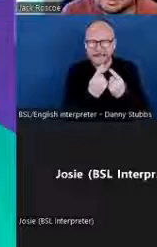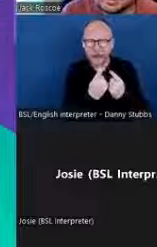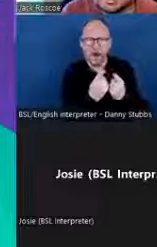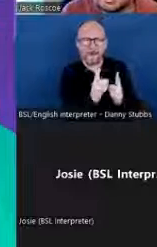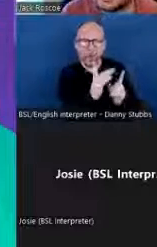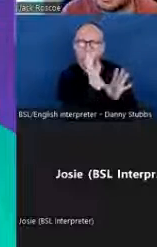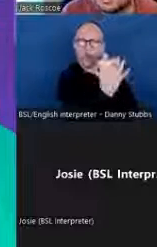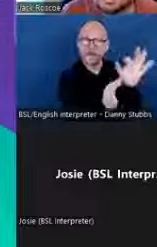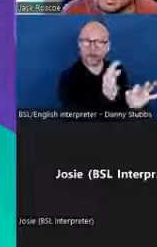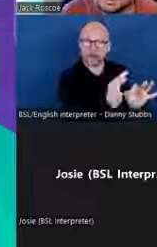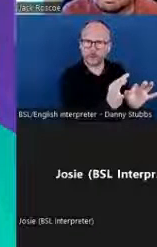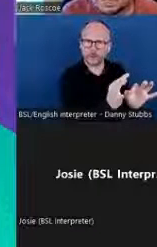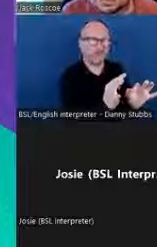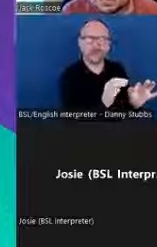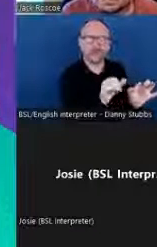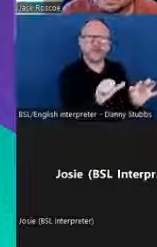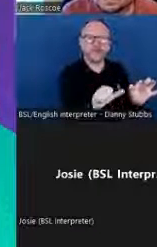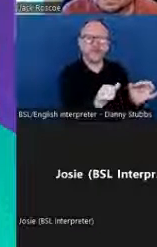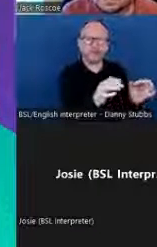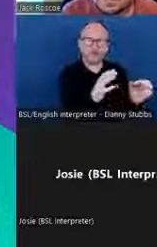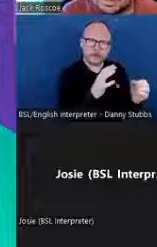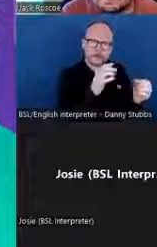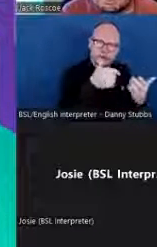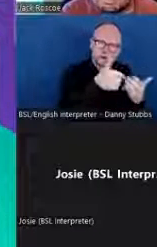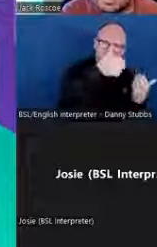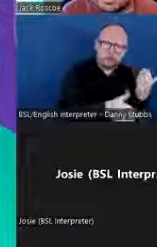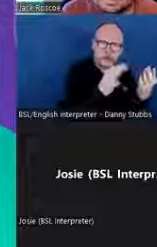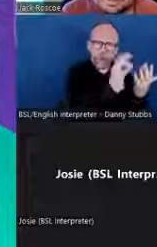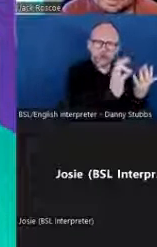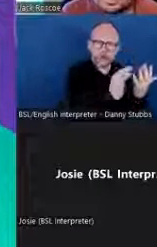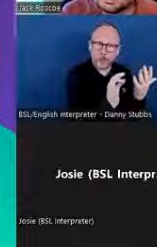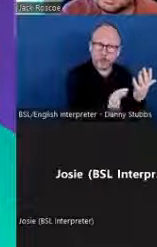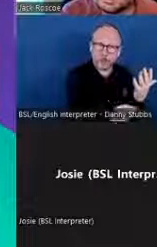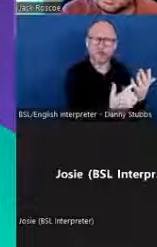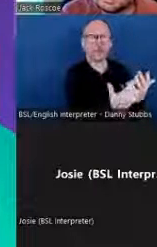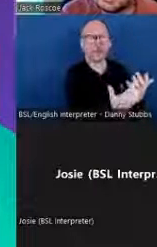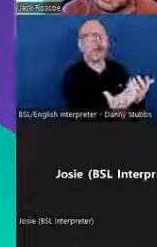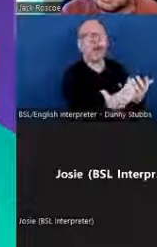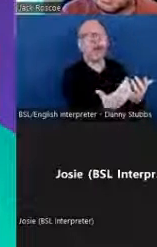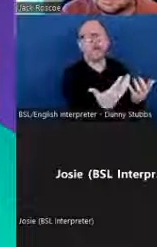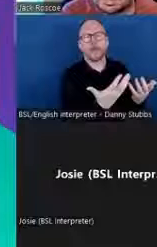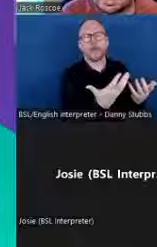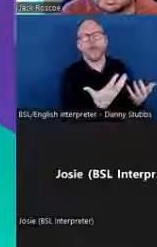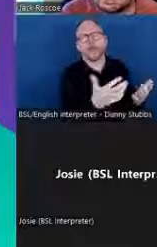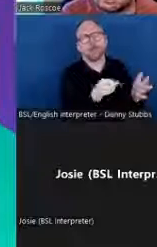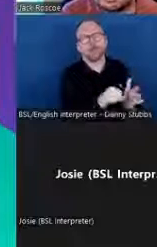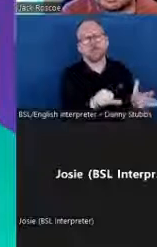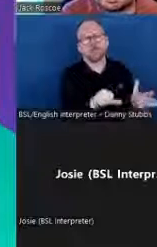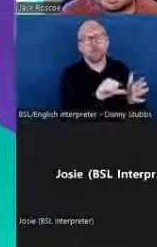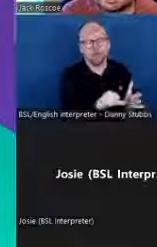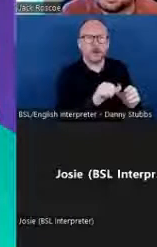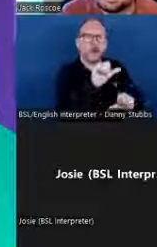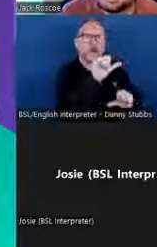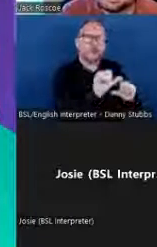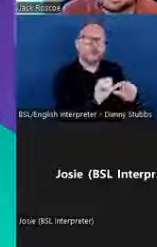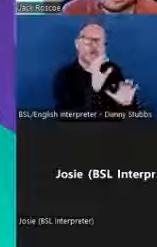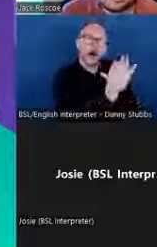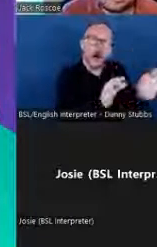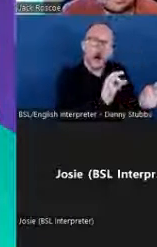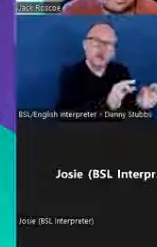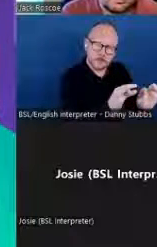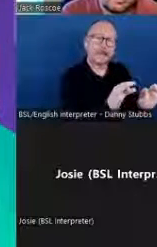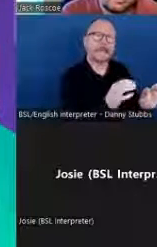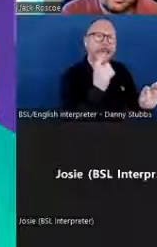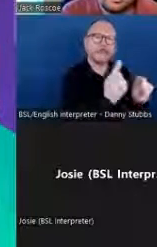than having multiple similar measures and metrics, will make it easier to collect the data and less of an ask for the people you interview.